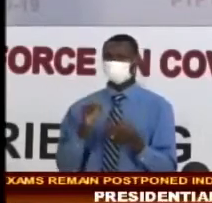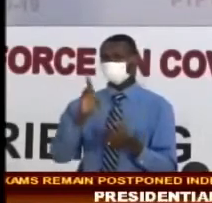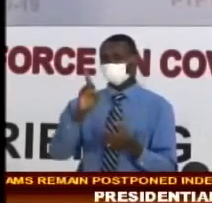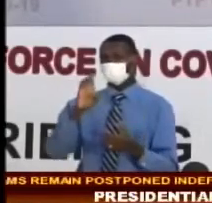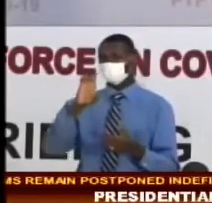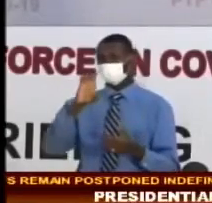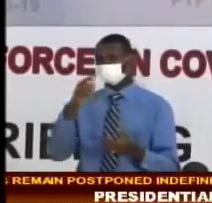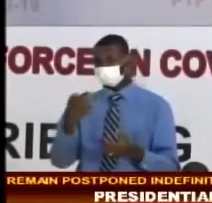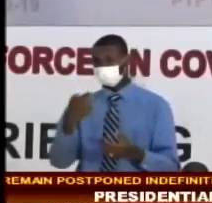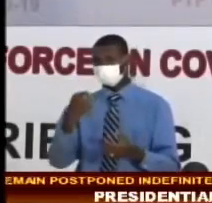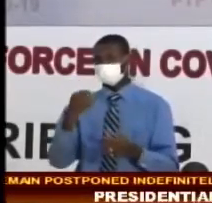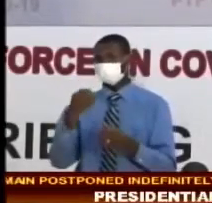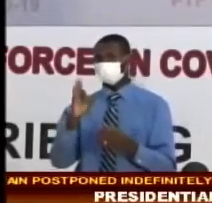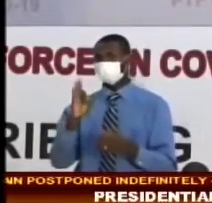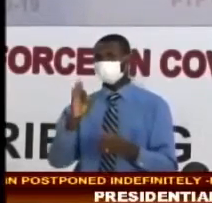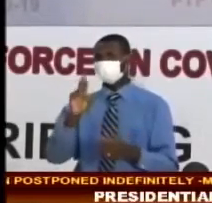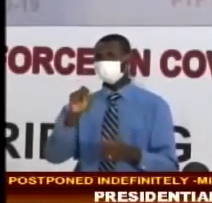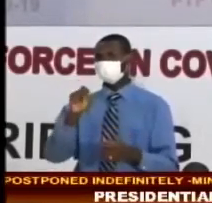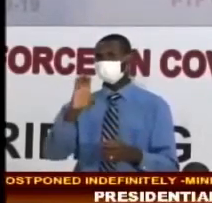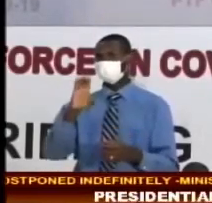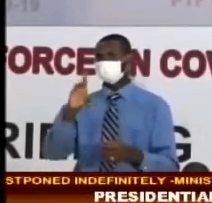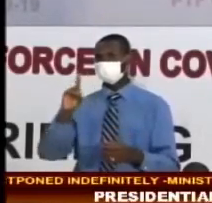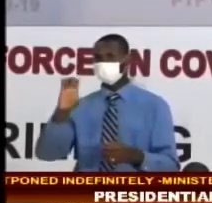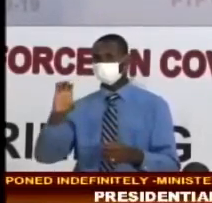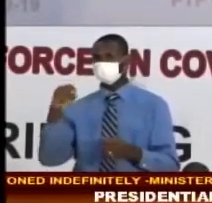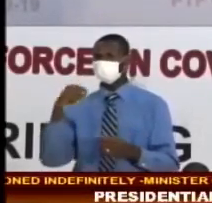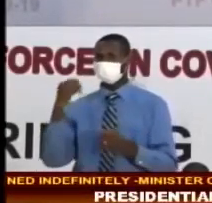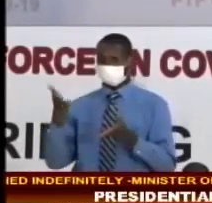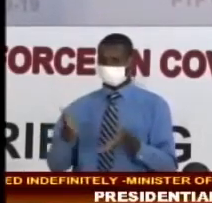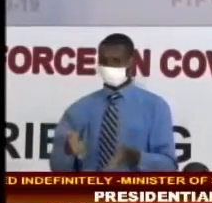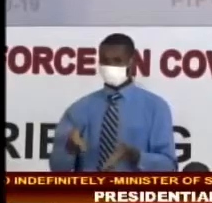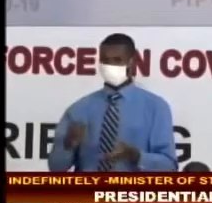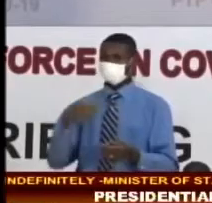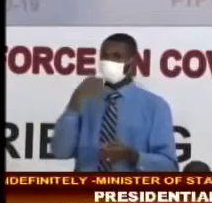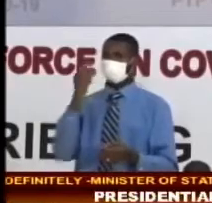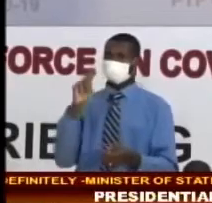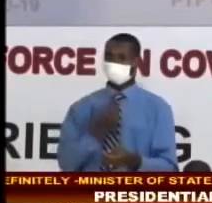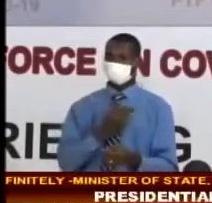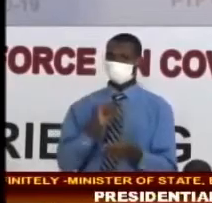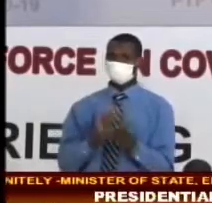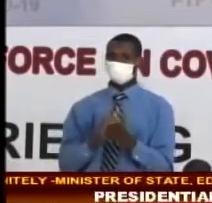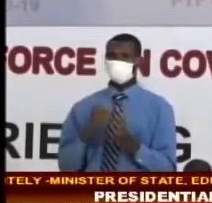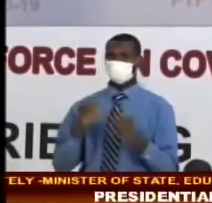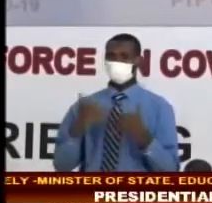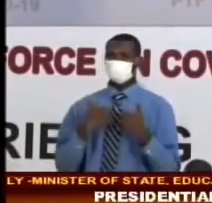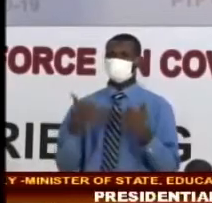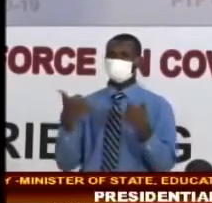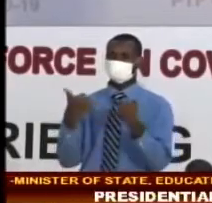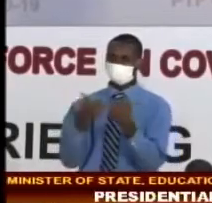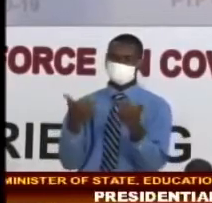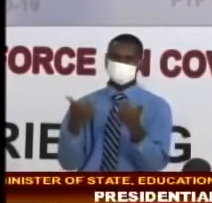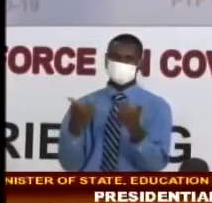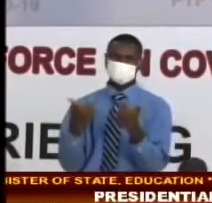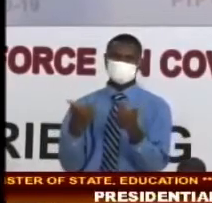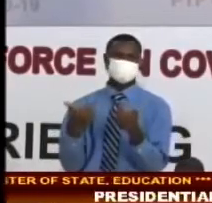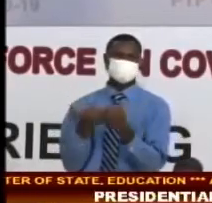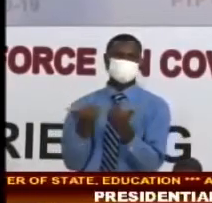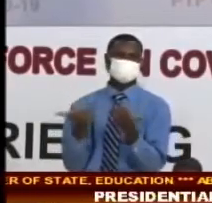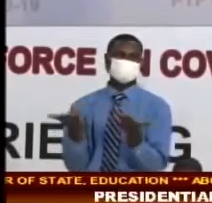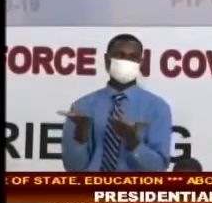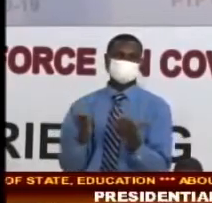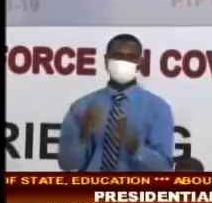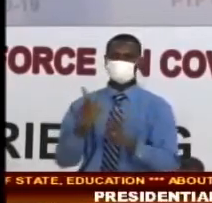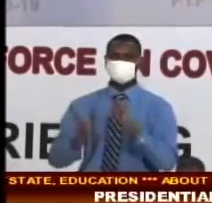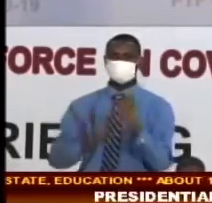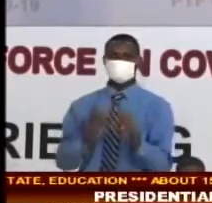of our NCDC was here to tell us that the challenge even now has to do with people coming forward to